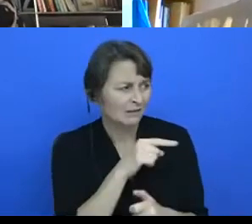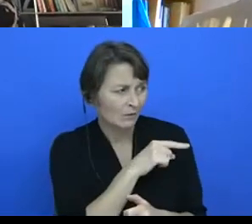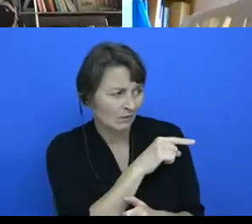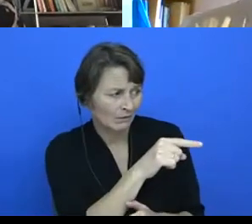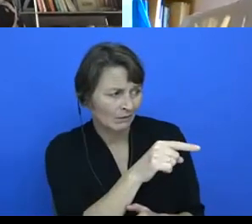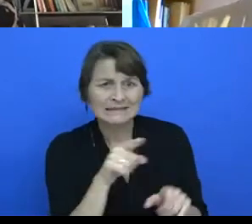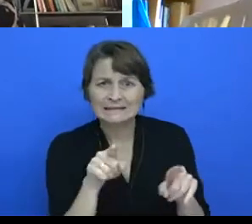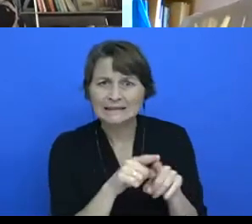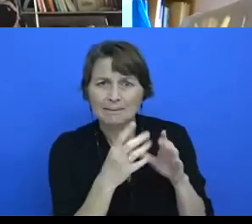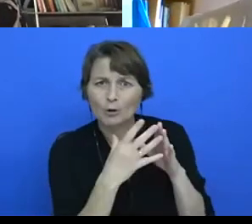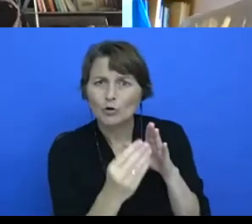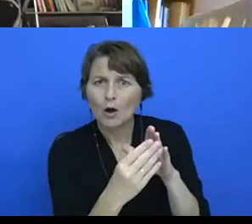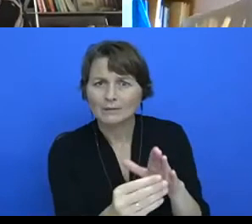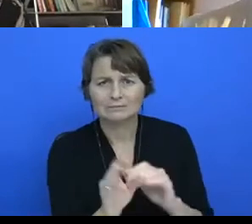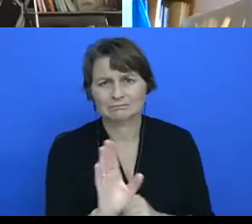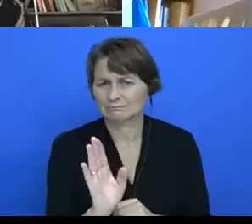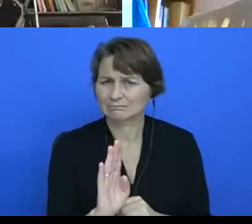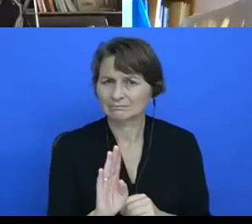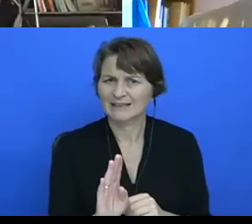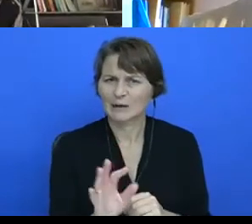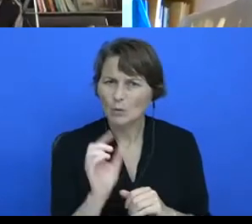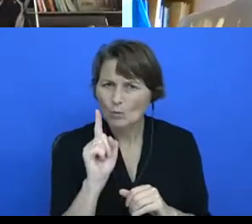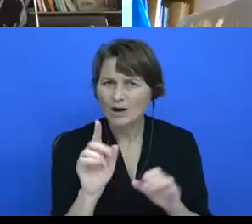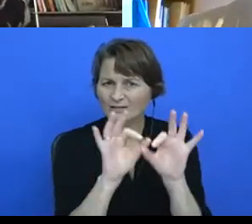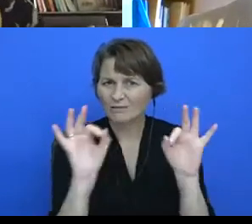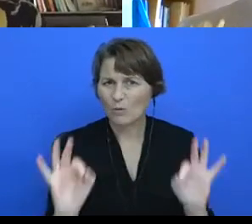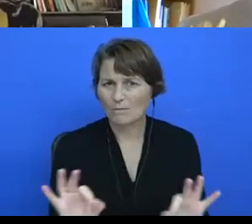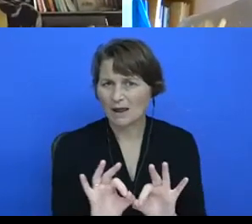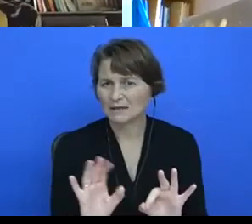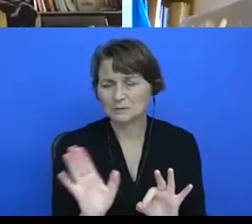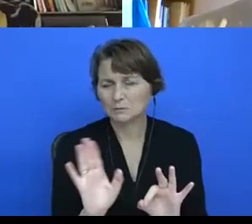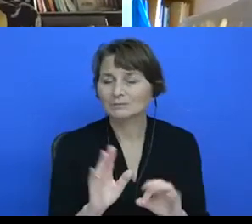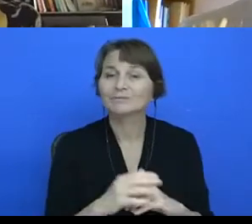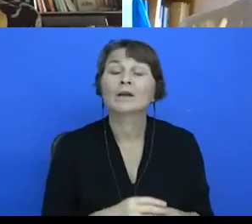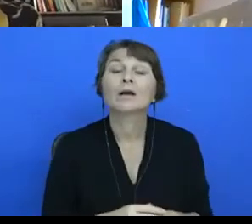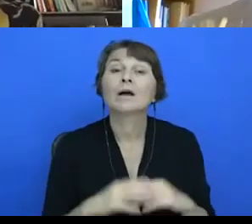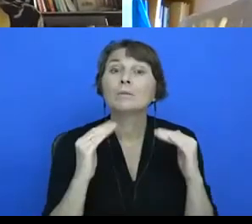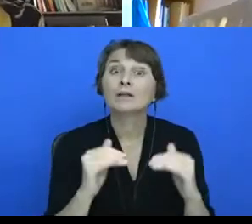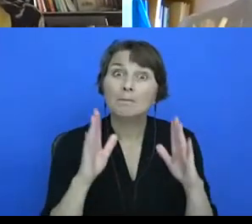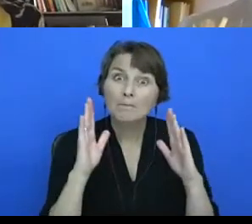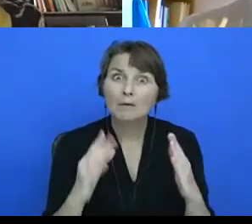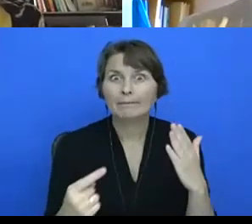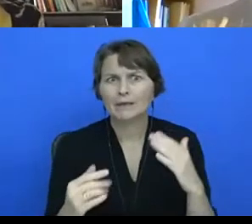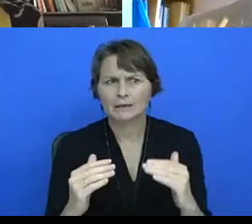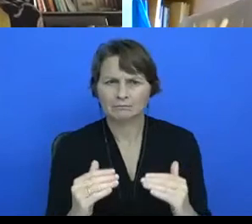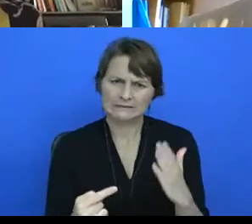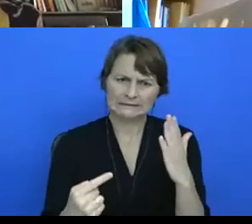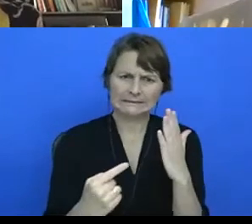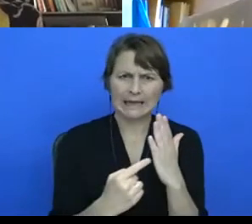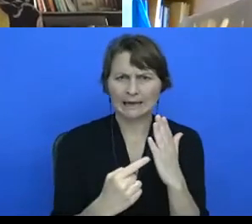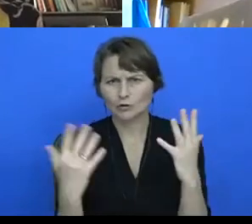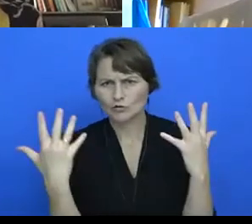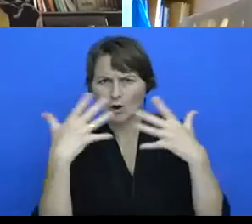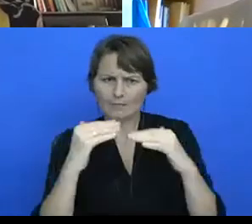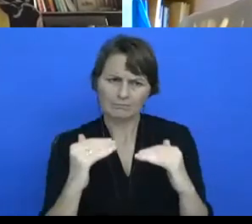particular format. I would say don't feel that it has to be something really high tech. It doesn't. You can set limits on what you can and can't do depending